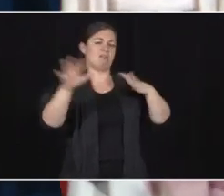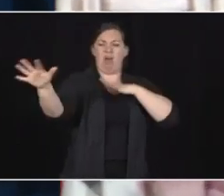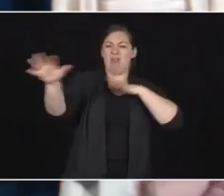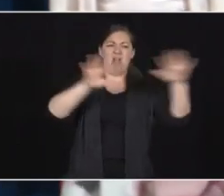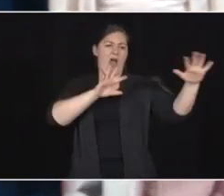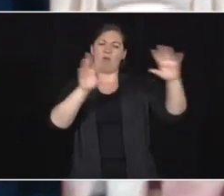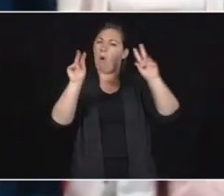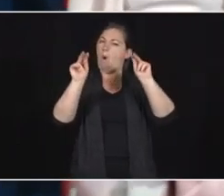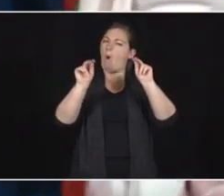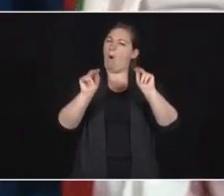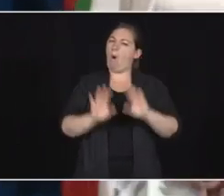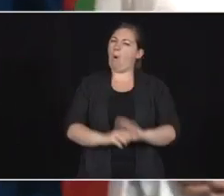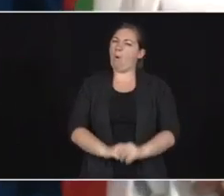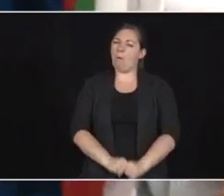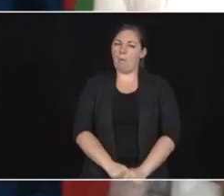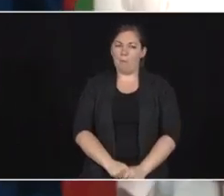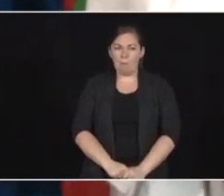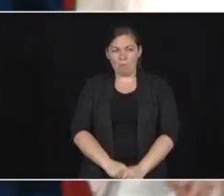Minister of Health. Thank you.